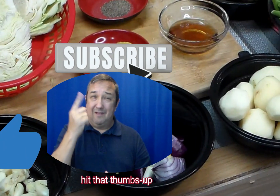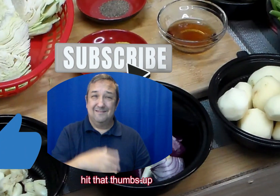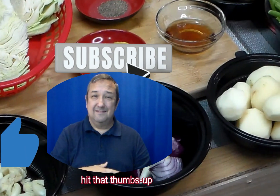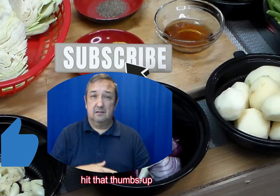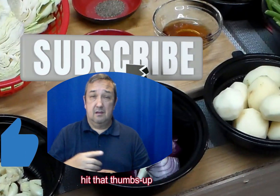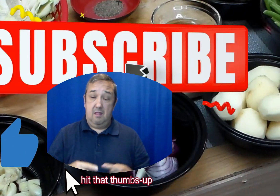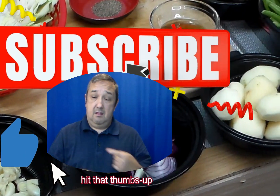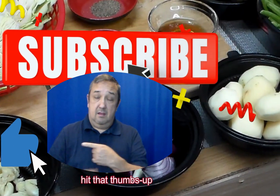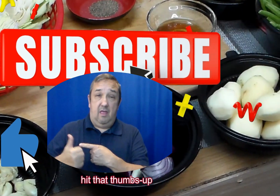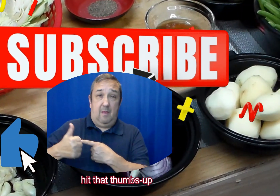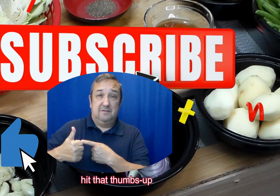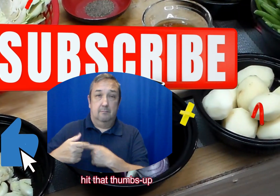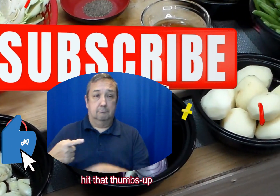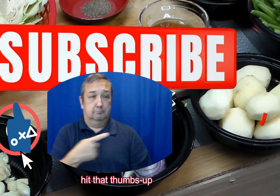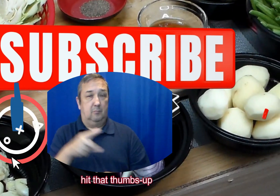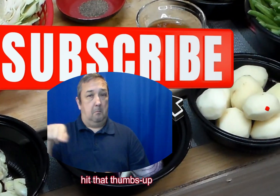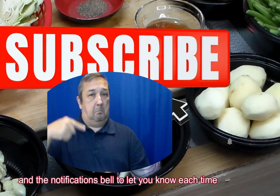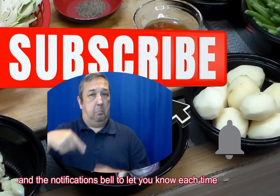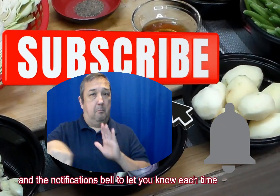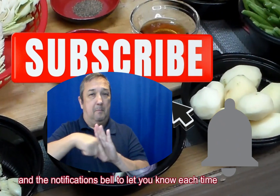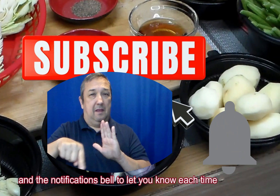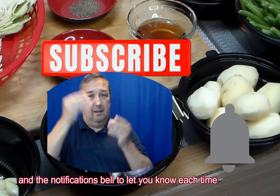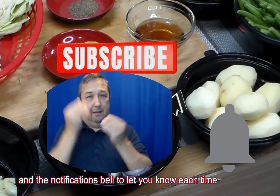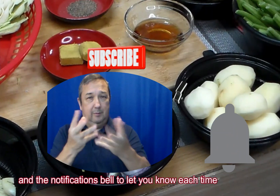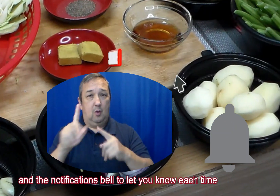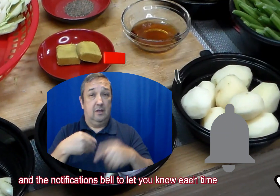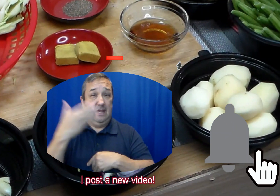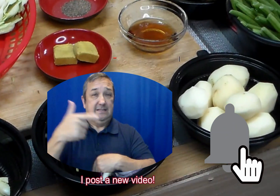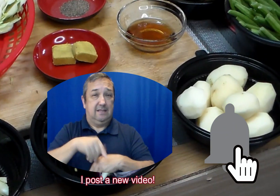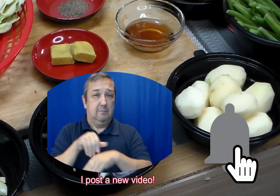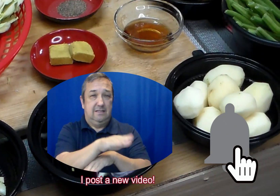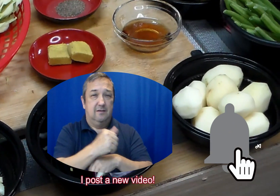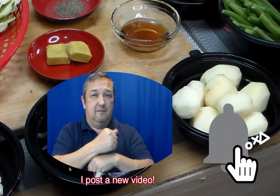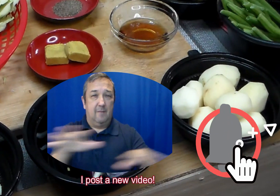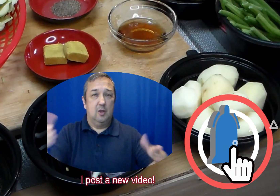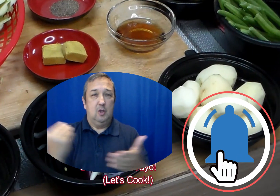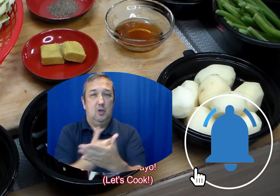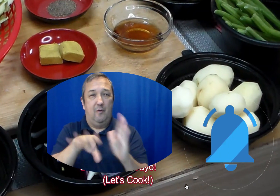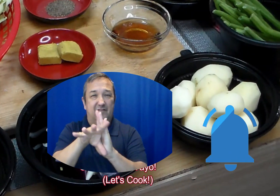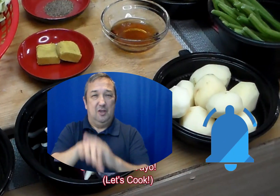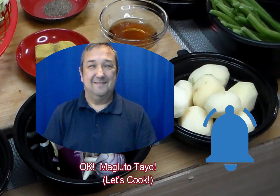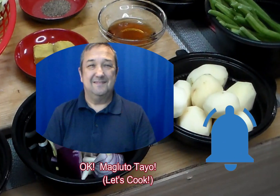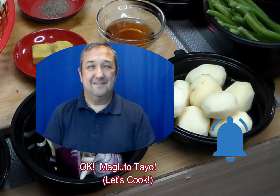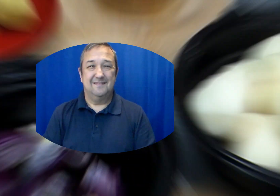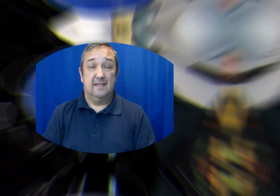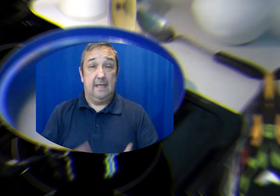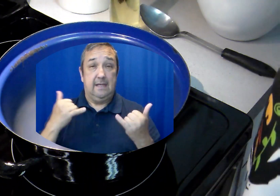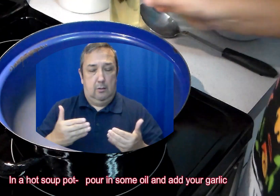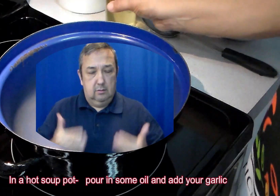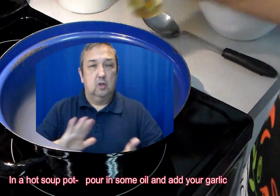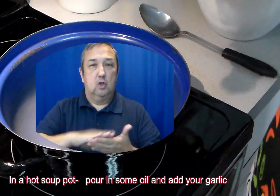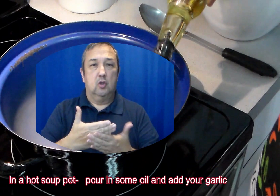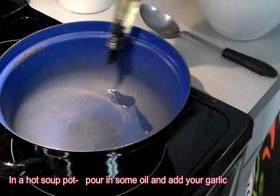head, hit that thumbs up, and the notification bell to let you know each time I post a new video. Okay, magluto